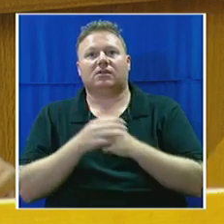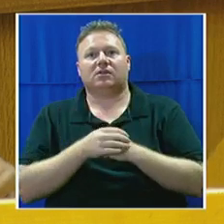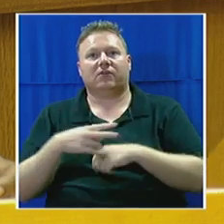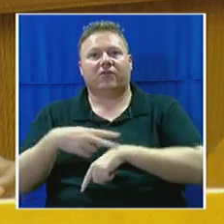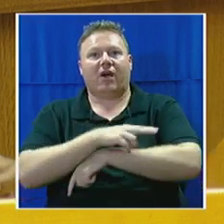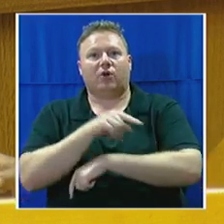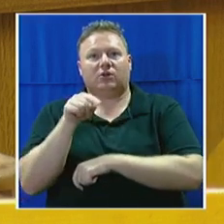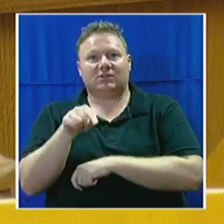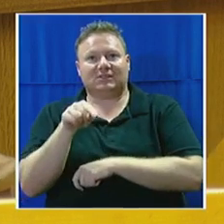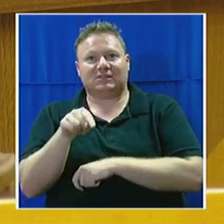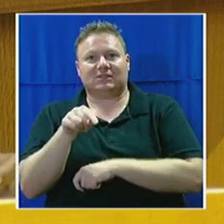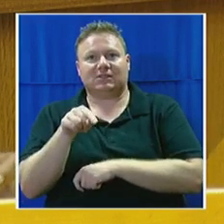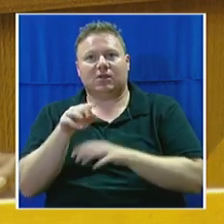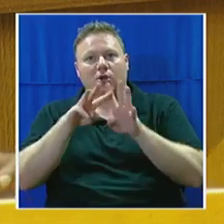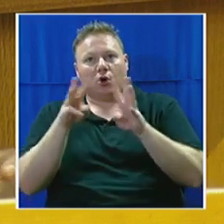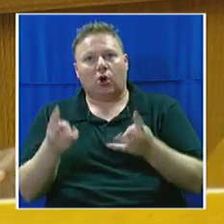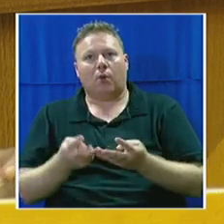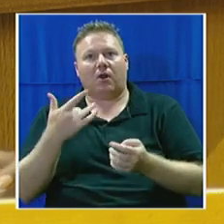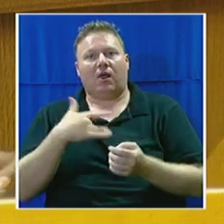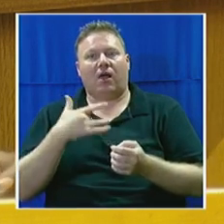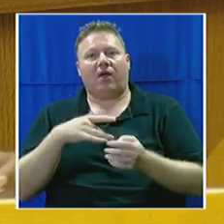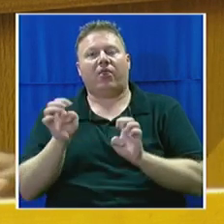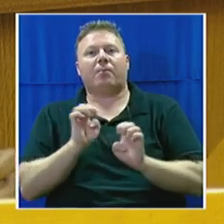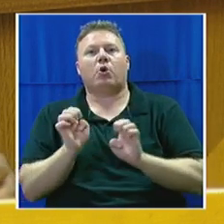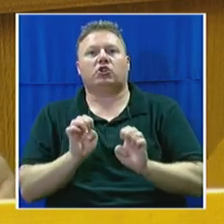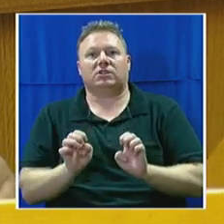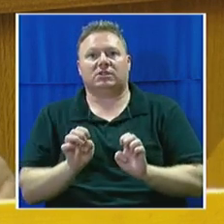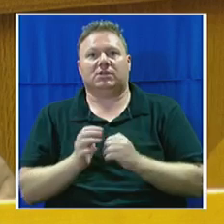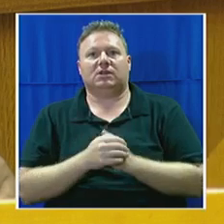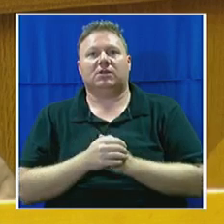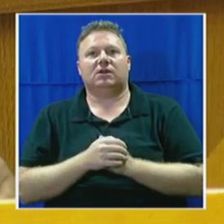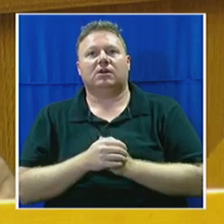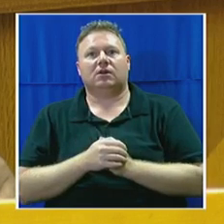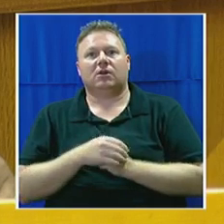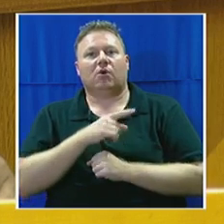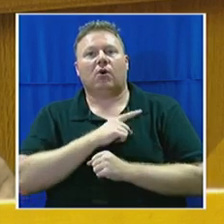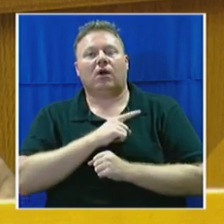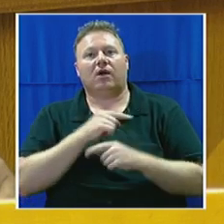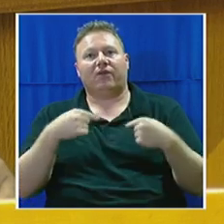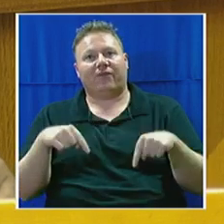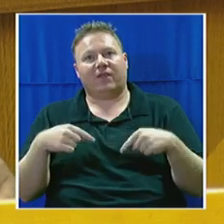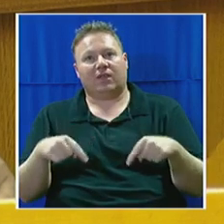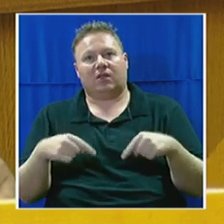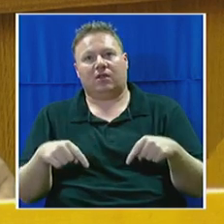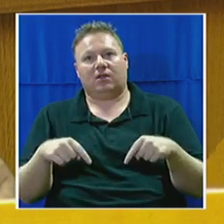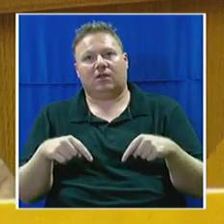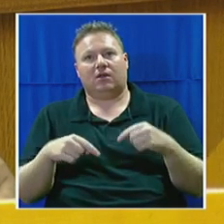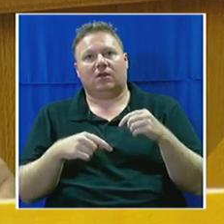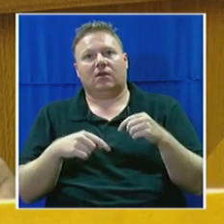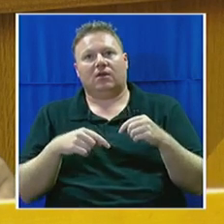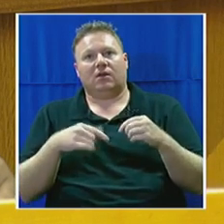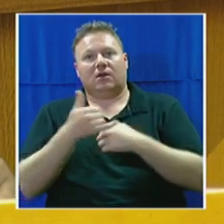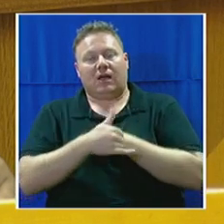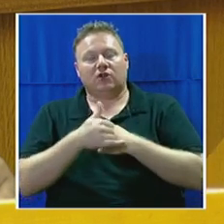virus outbreak a global health emergency, largely because of fears that poorer countries such